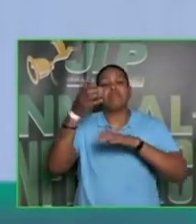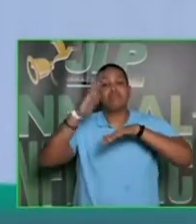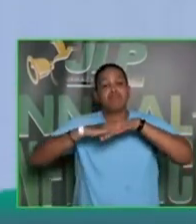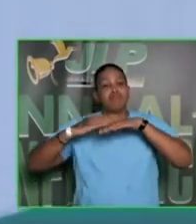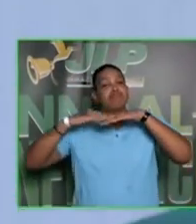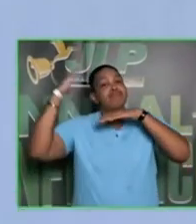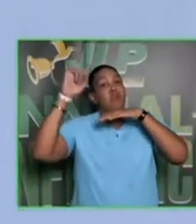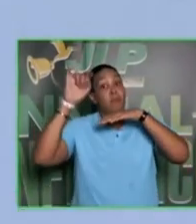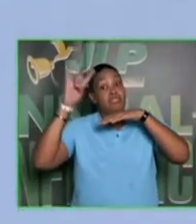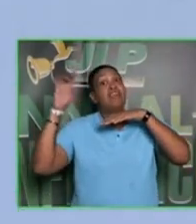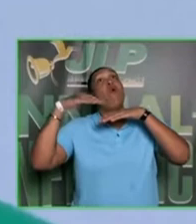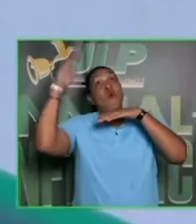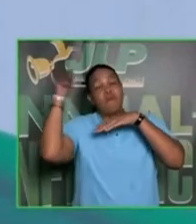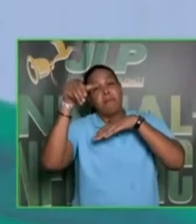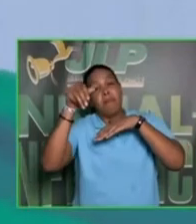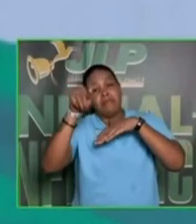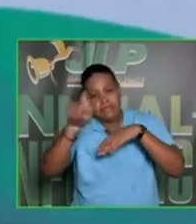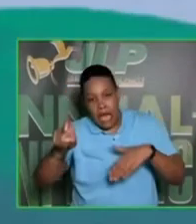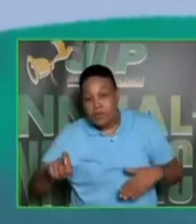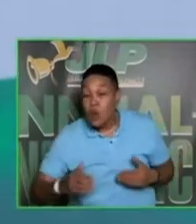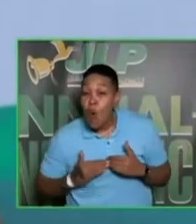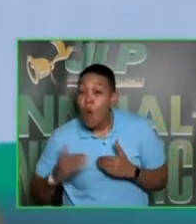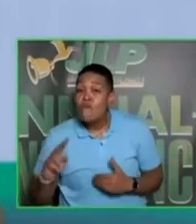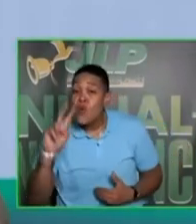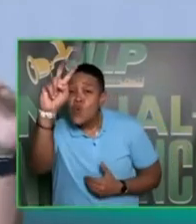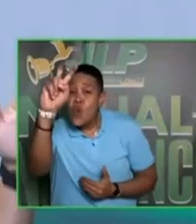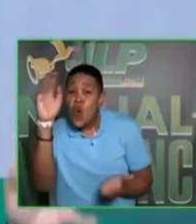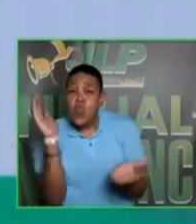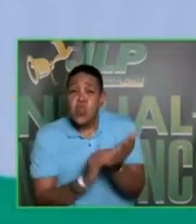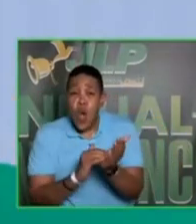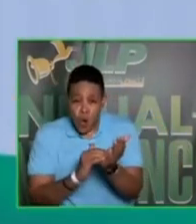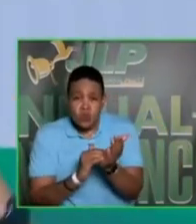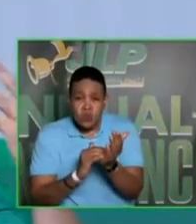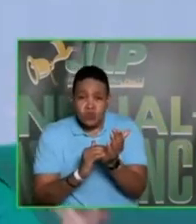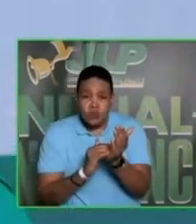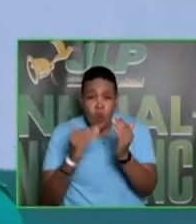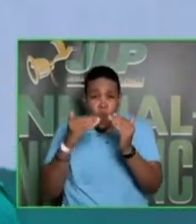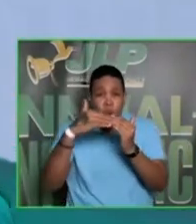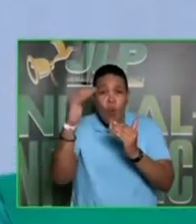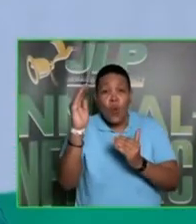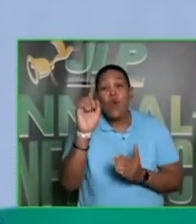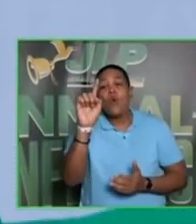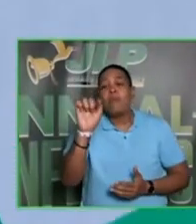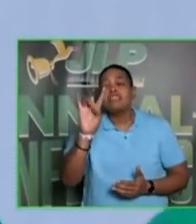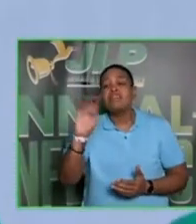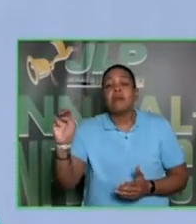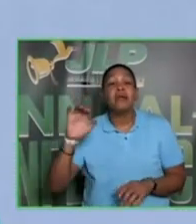Over 200,000 persons who earn above 1.7 million would benefit